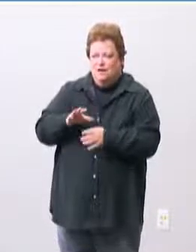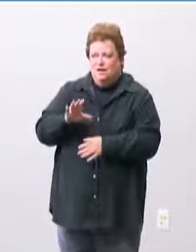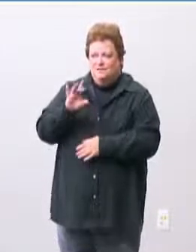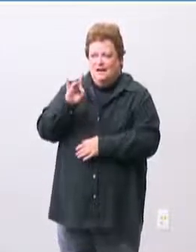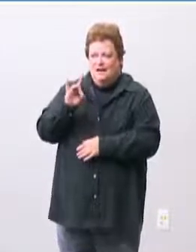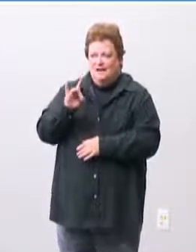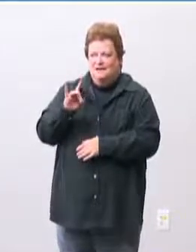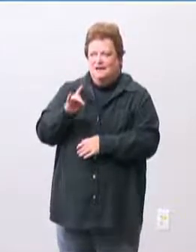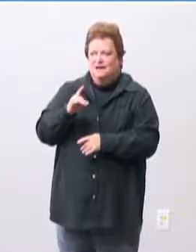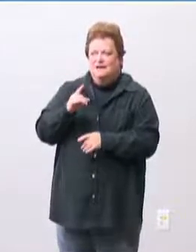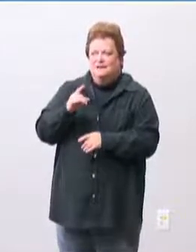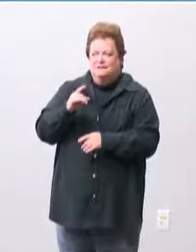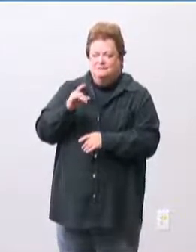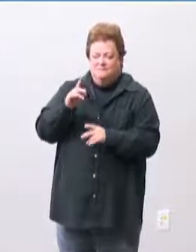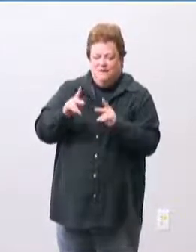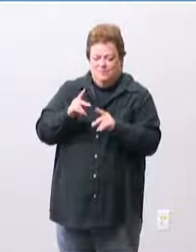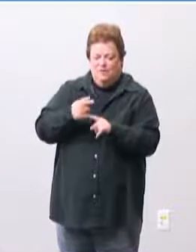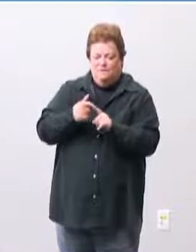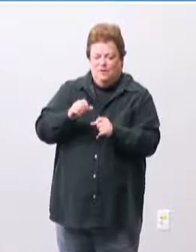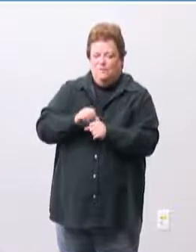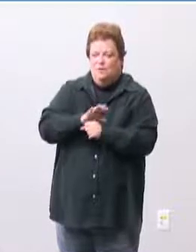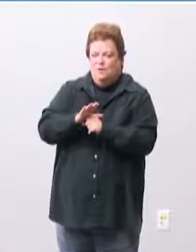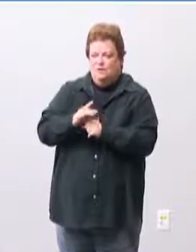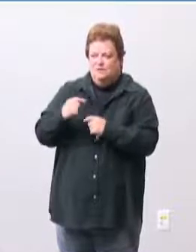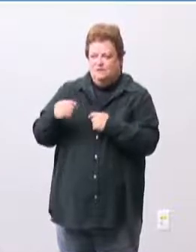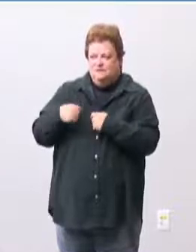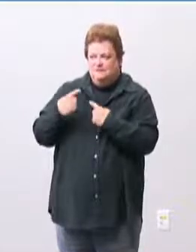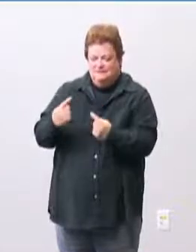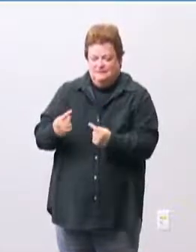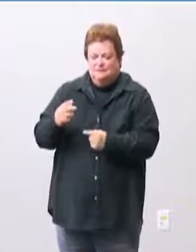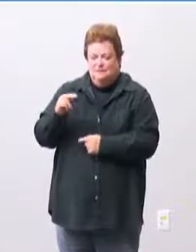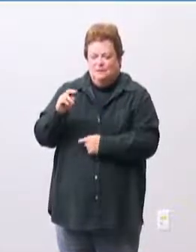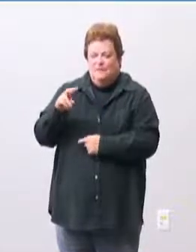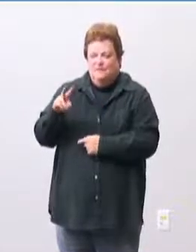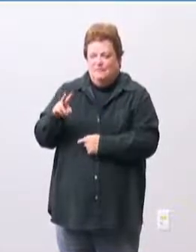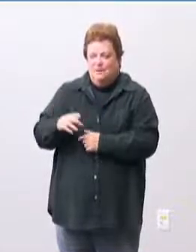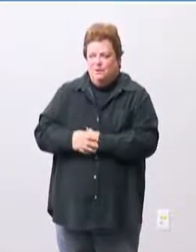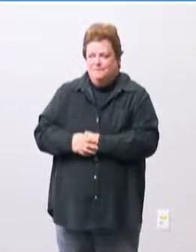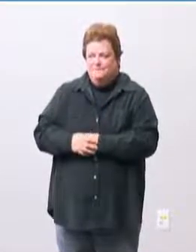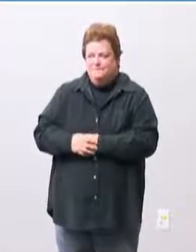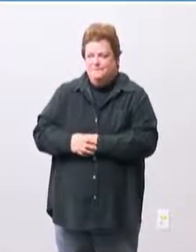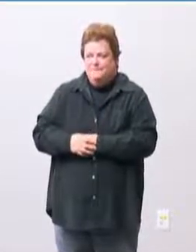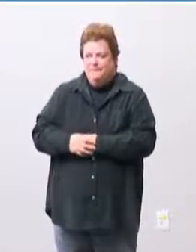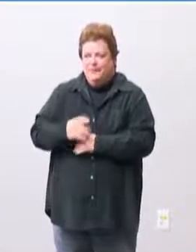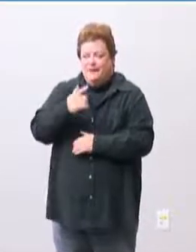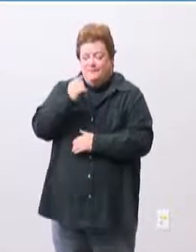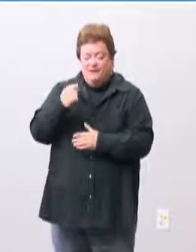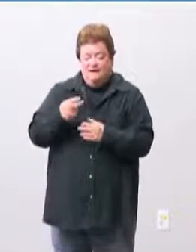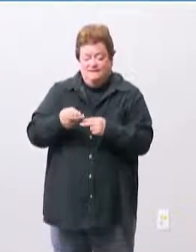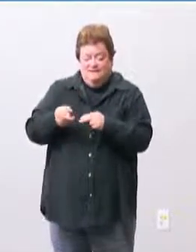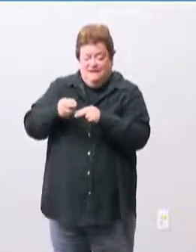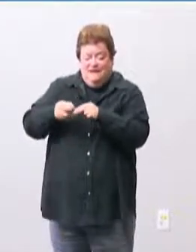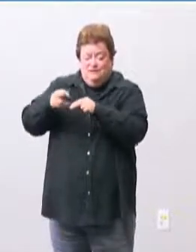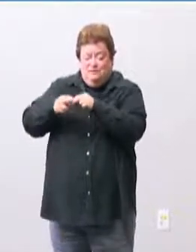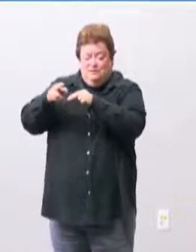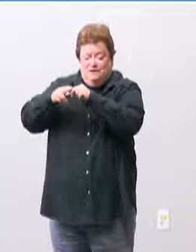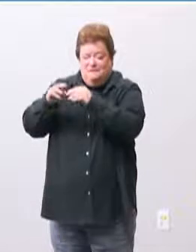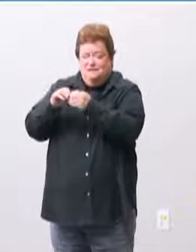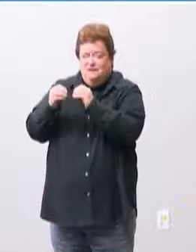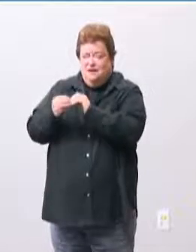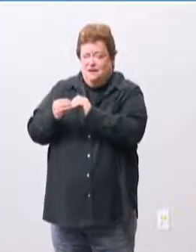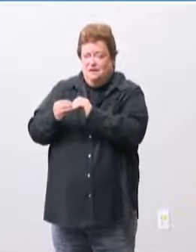community to COVID-19 so far in November. Due to the increase in new cases, our